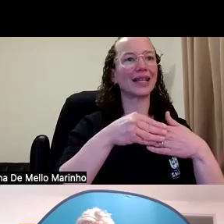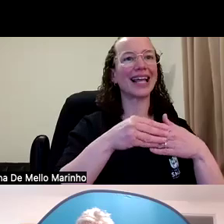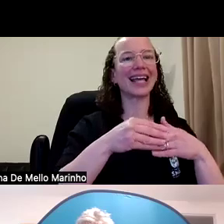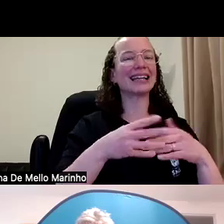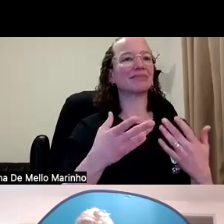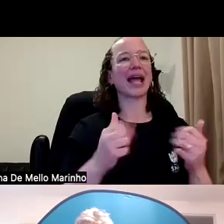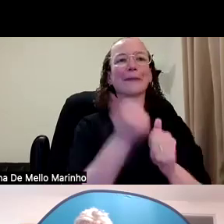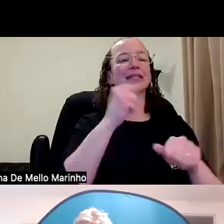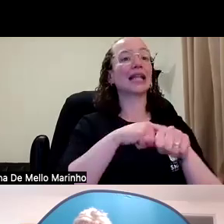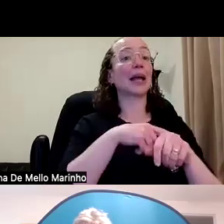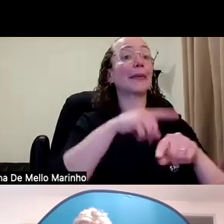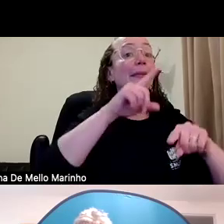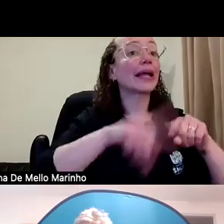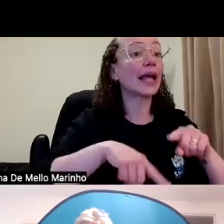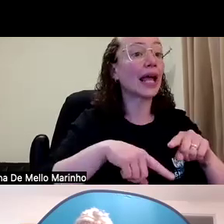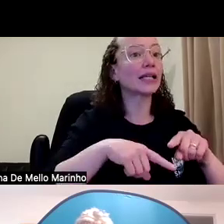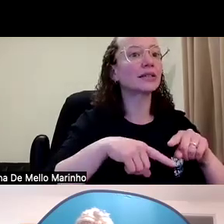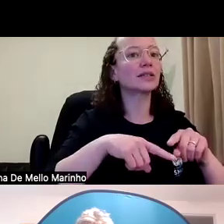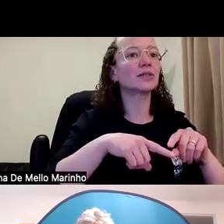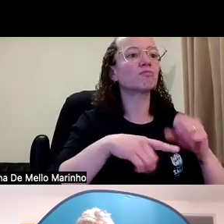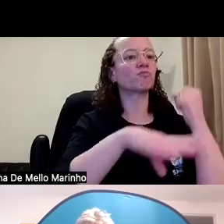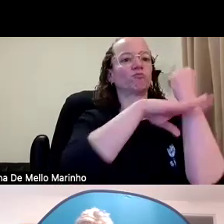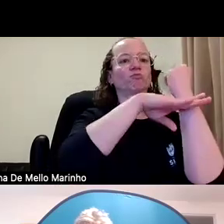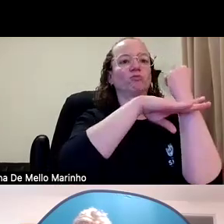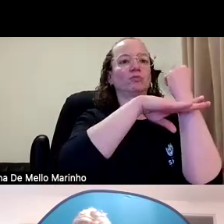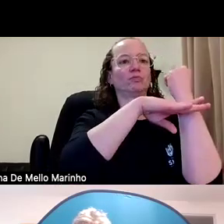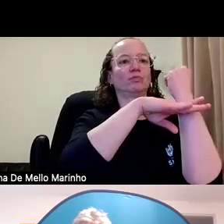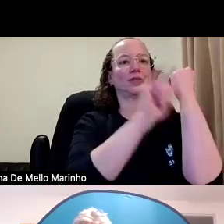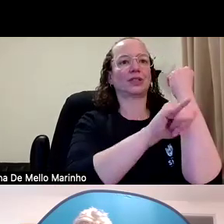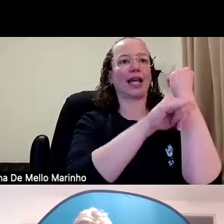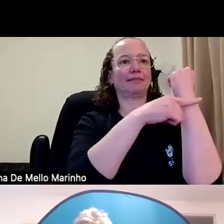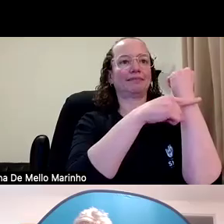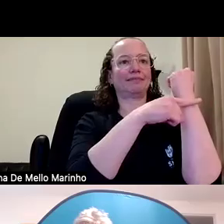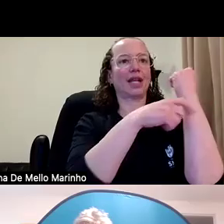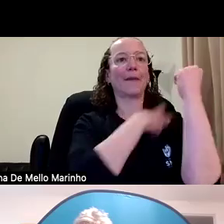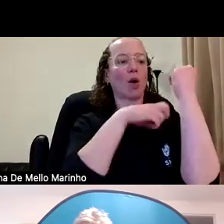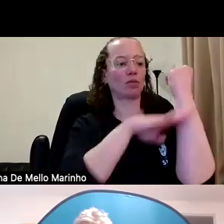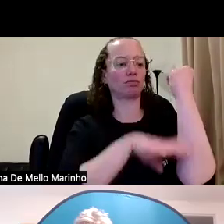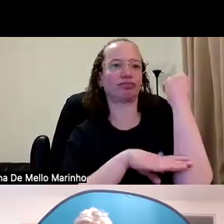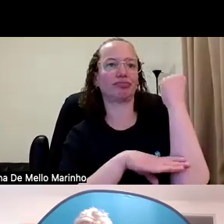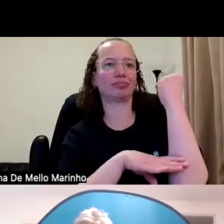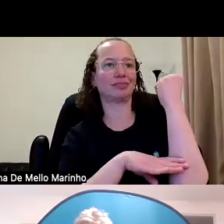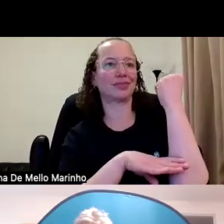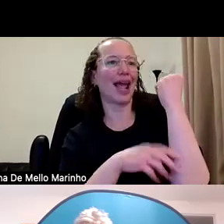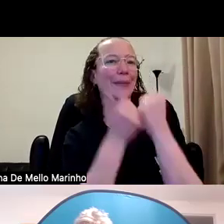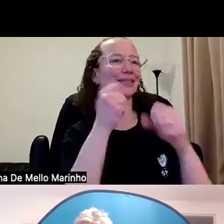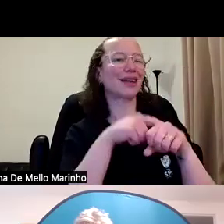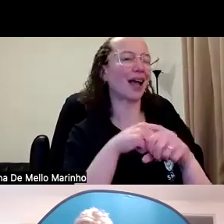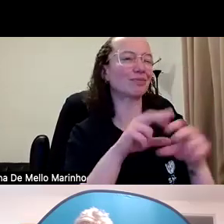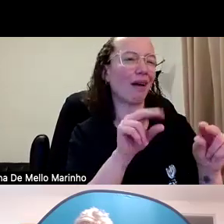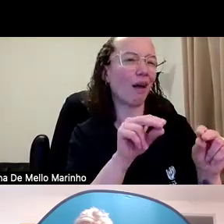So the gum is flexible. Many times it doesn't just stay, right?